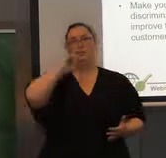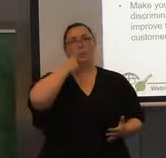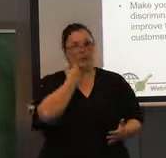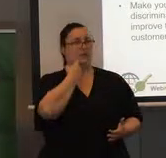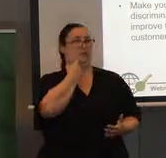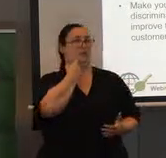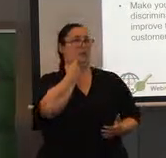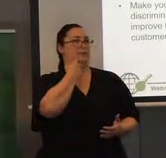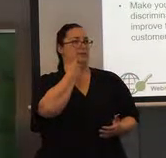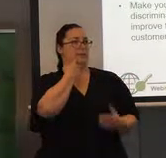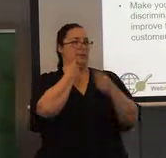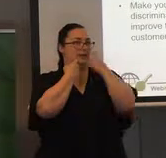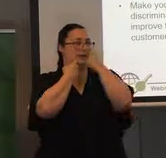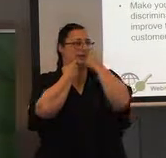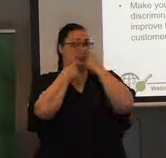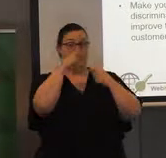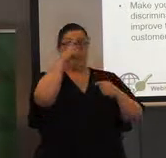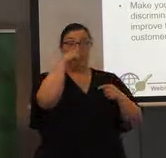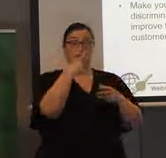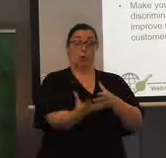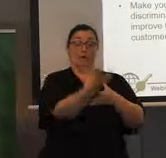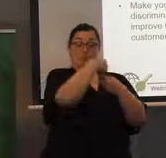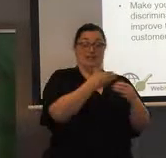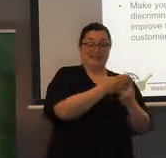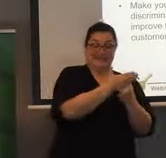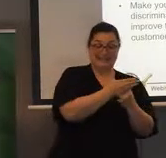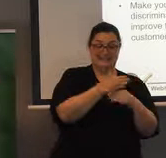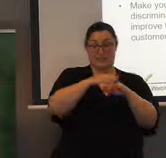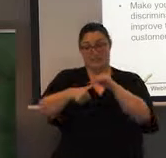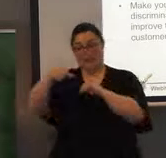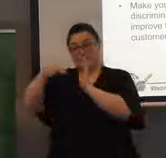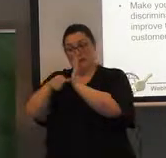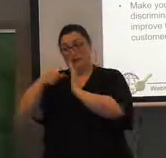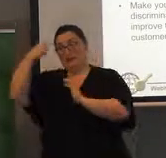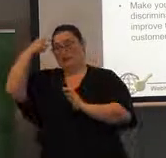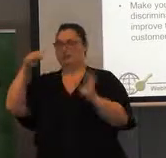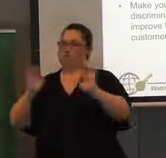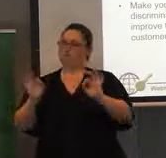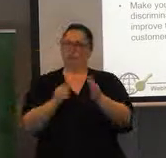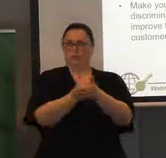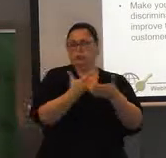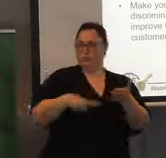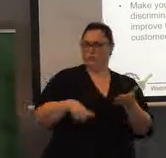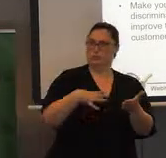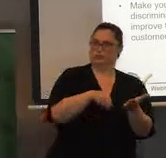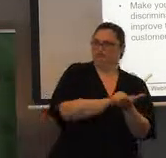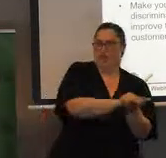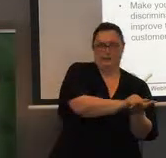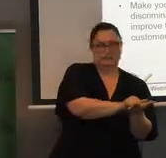People who embrace accessibility seldom embrace it for the return on the investment. Normally, they're wanting to do the right